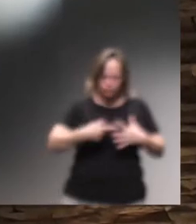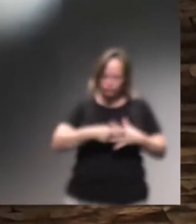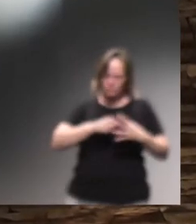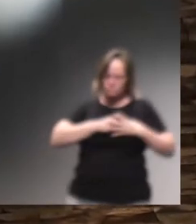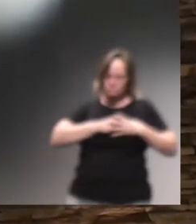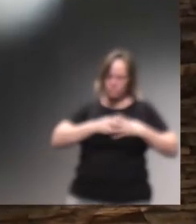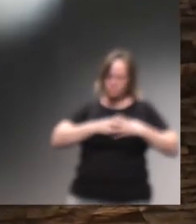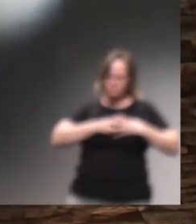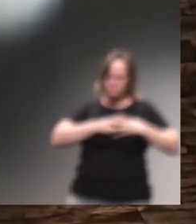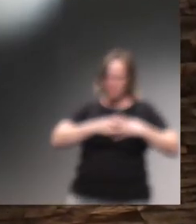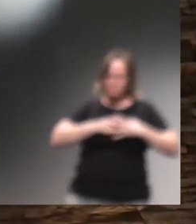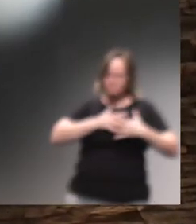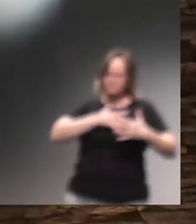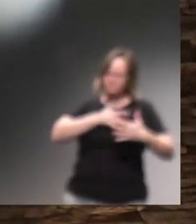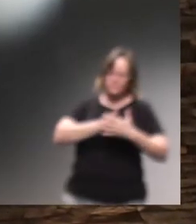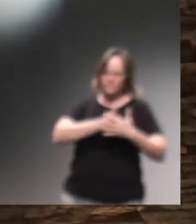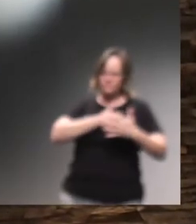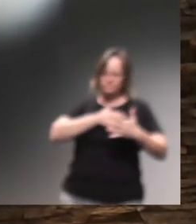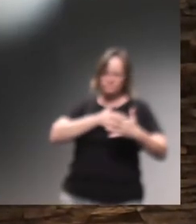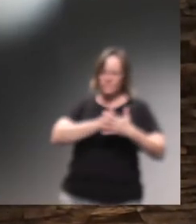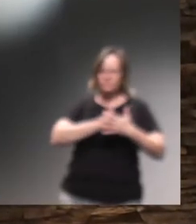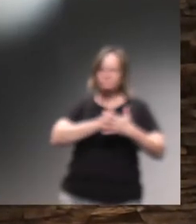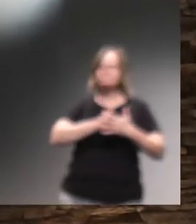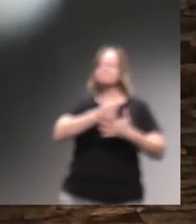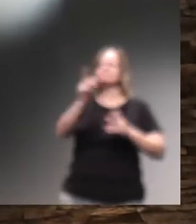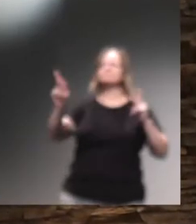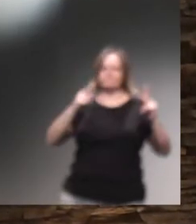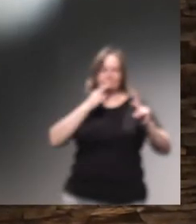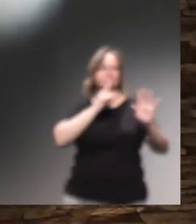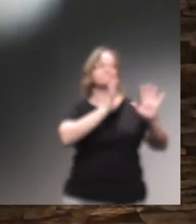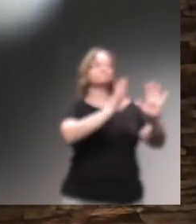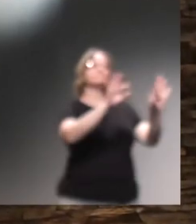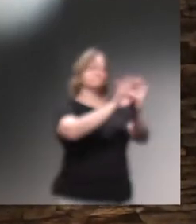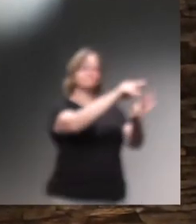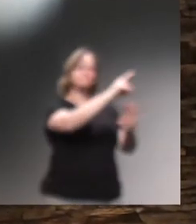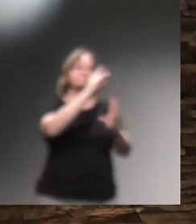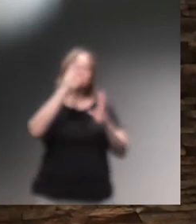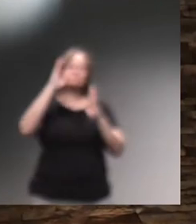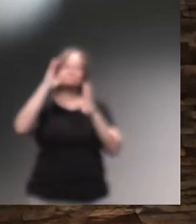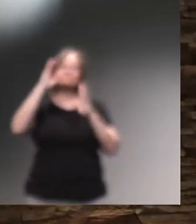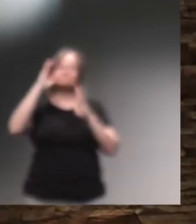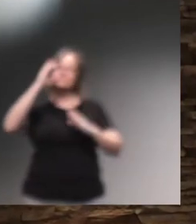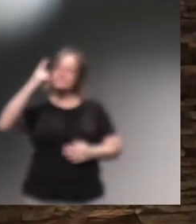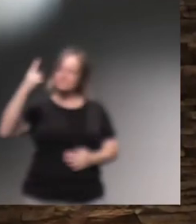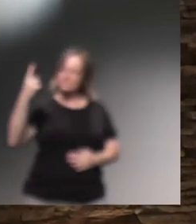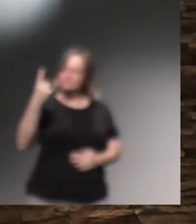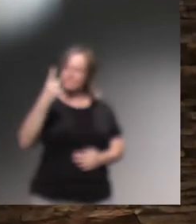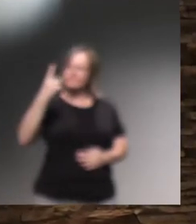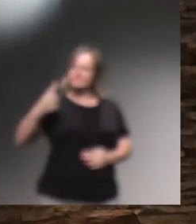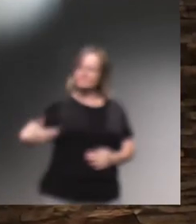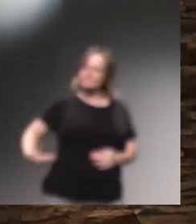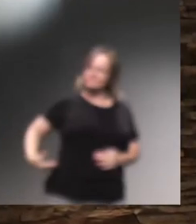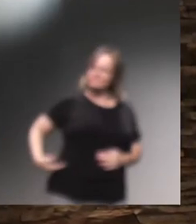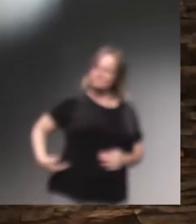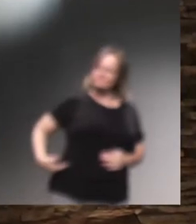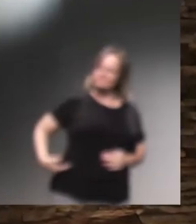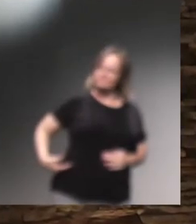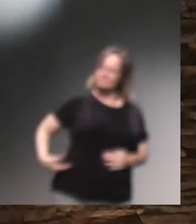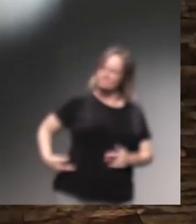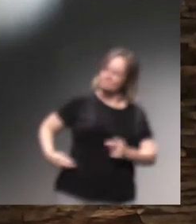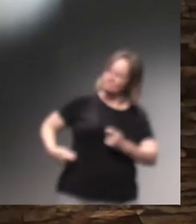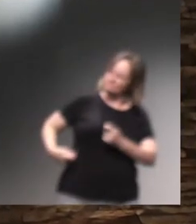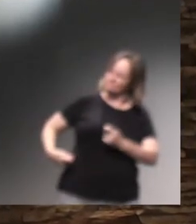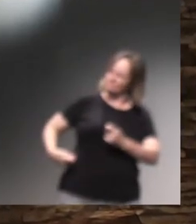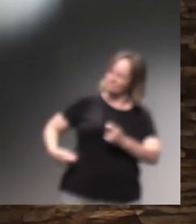pound. Everybody said something's calling me a little bit deeper